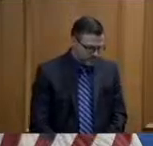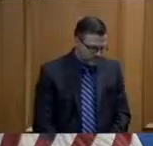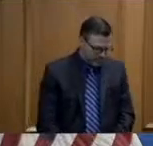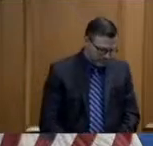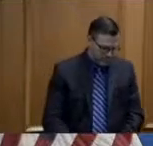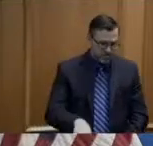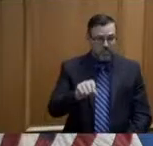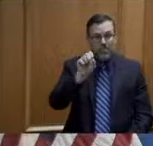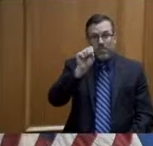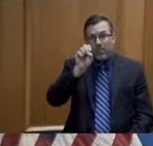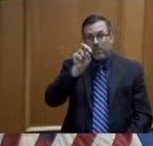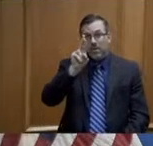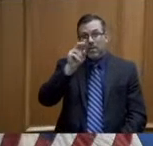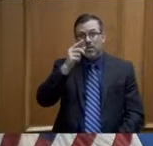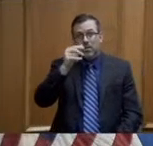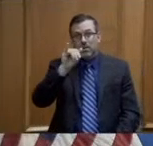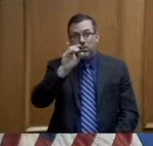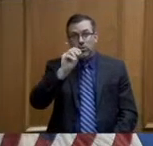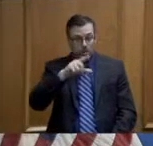Sergio, your line is open.